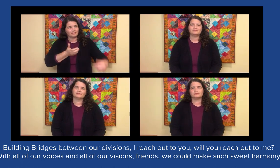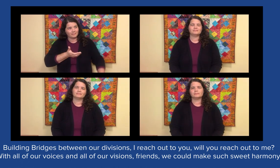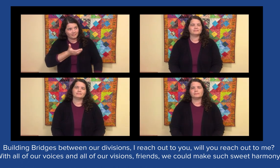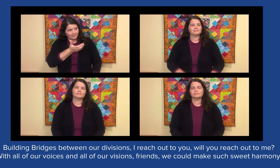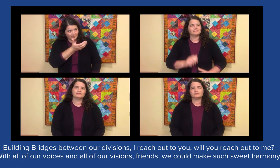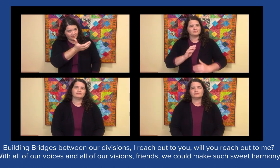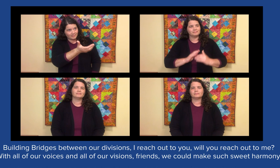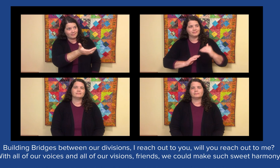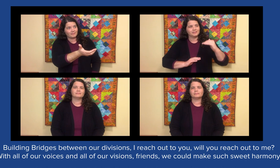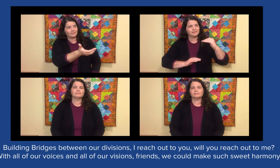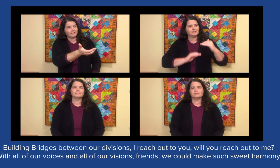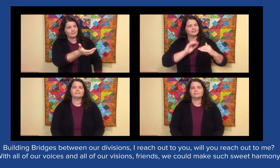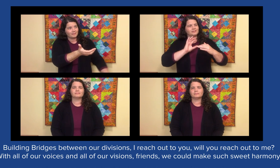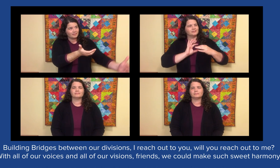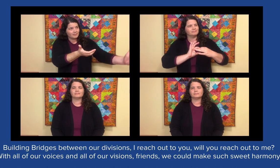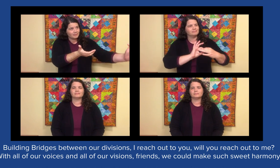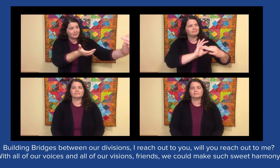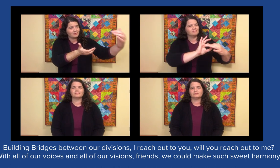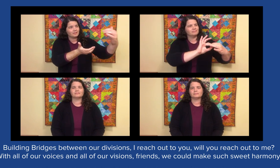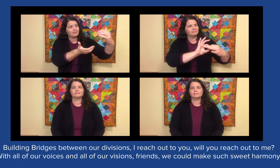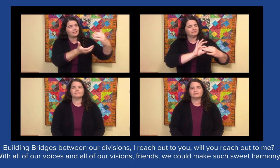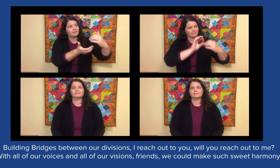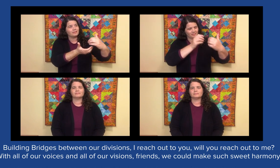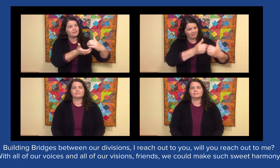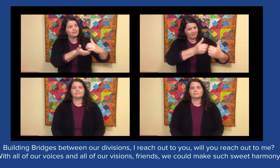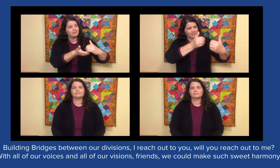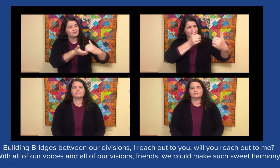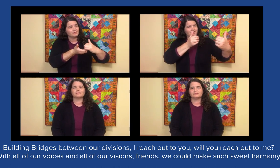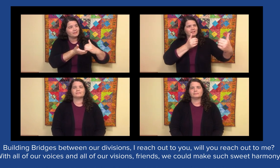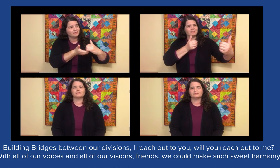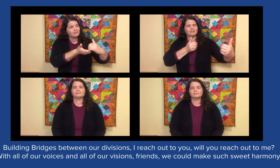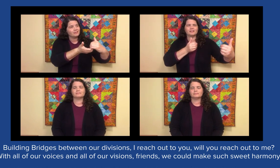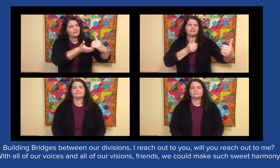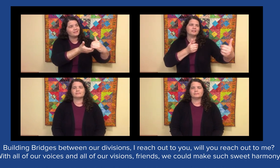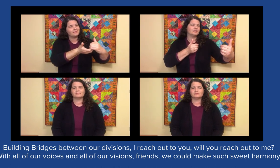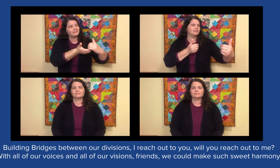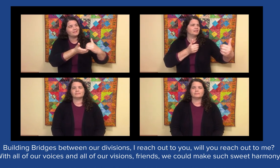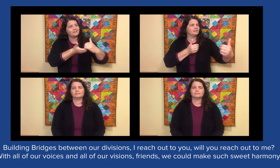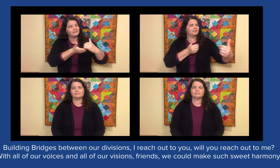Building bridges between